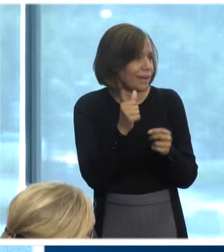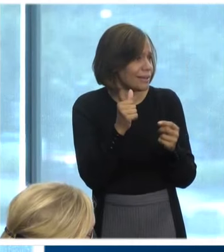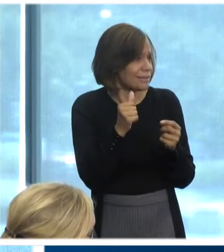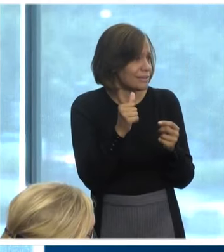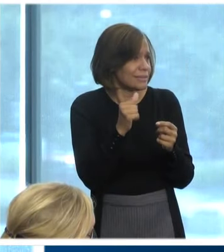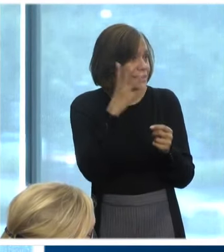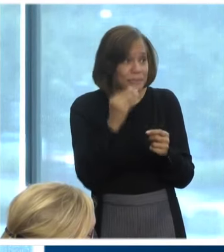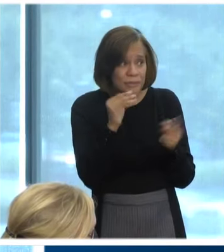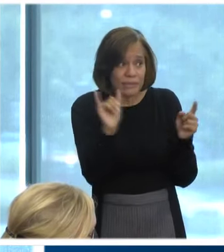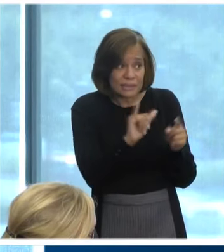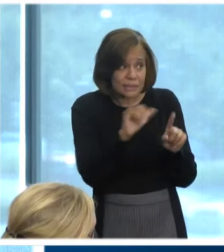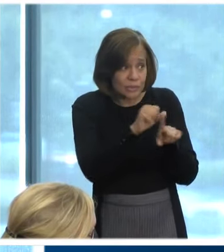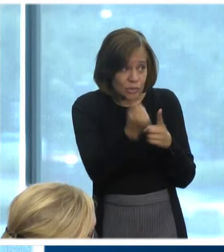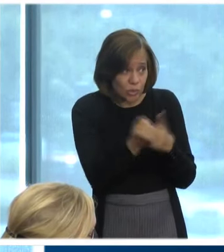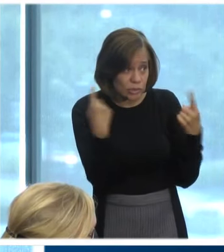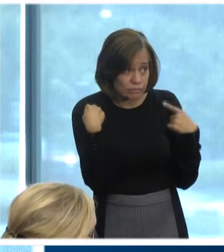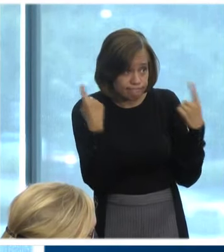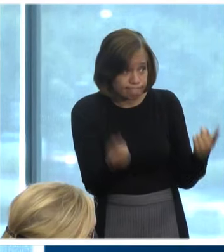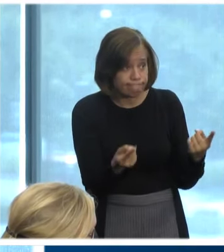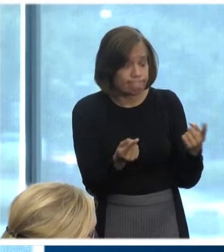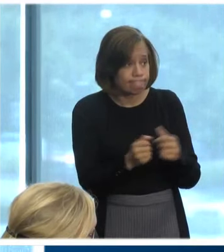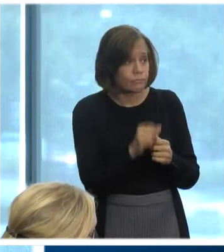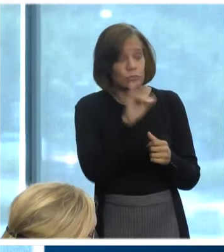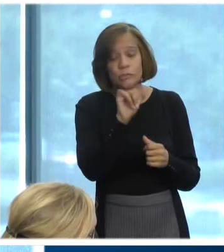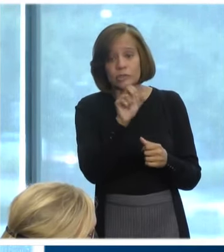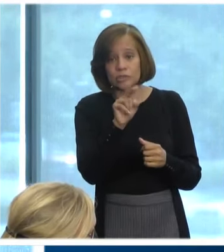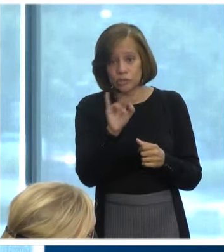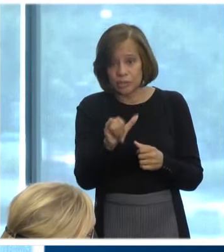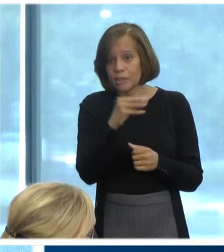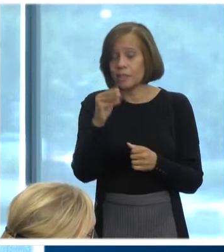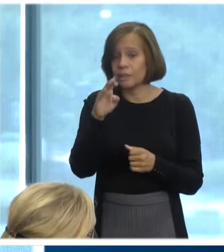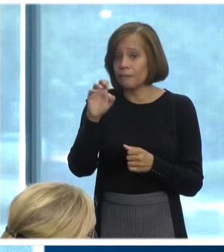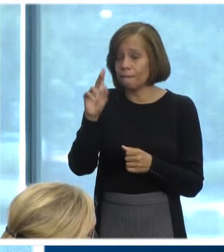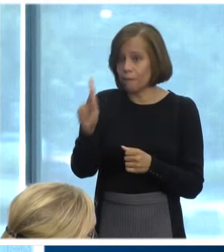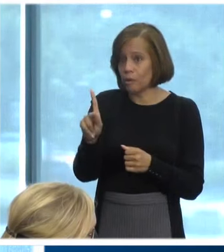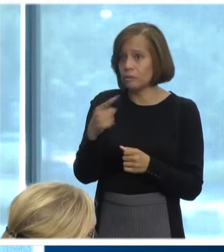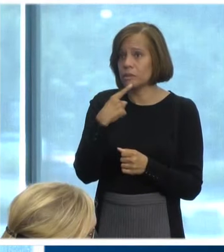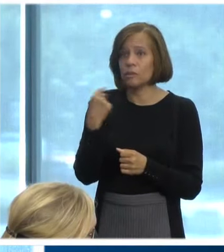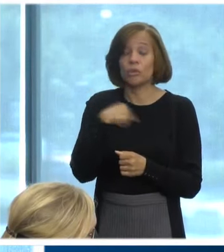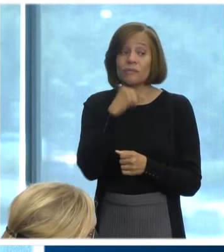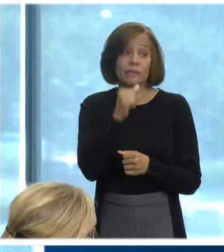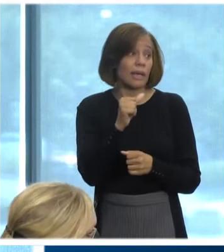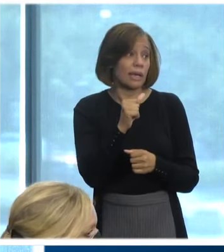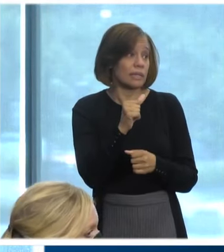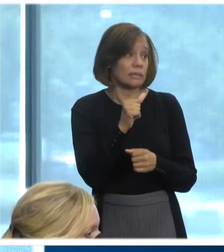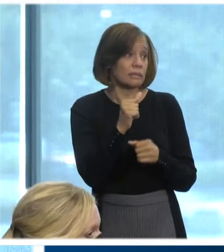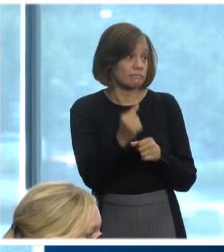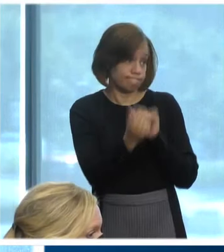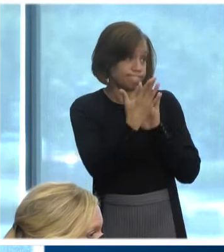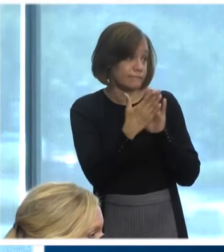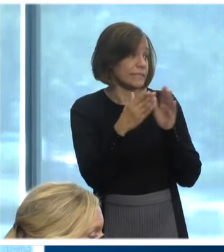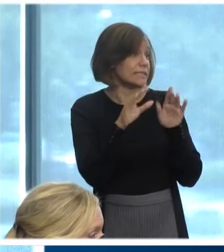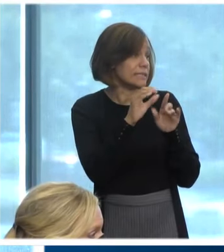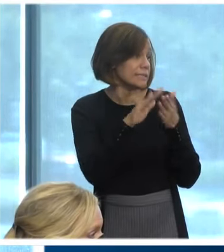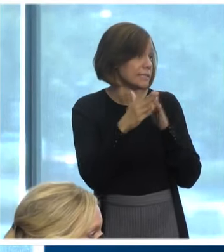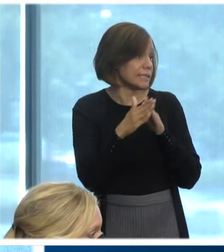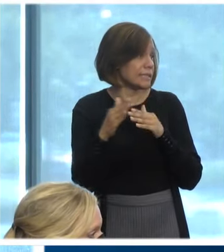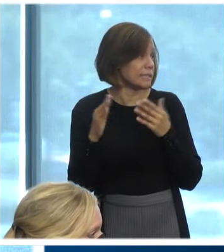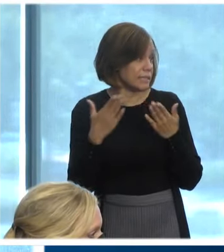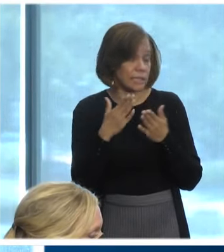faced and what Jenny and Mark outlined. We've never faced that as a city before either. Yes.